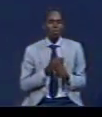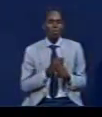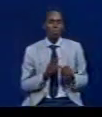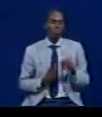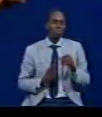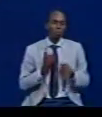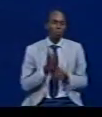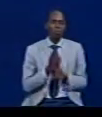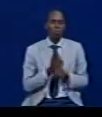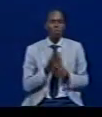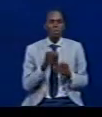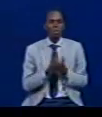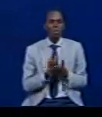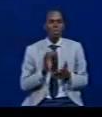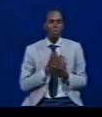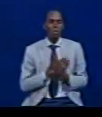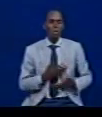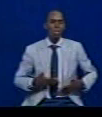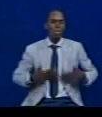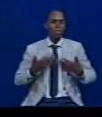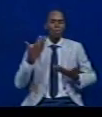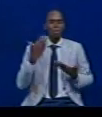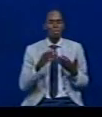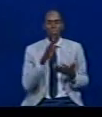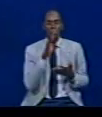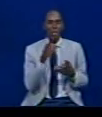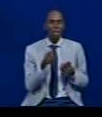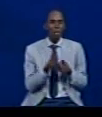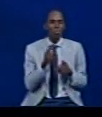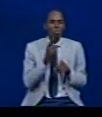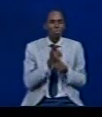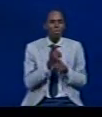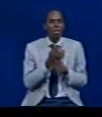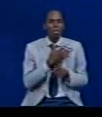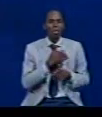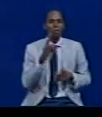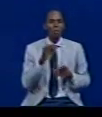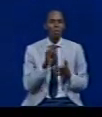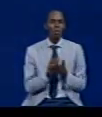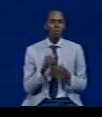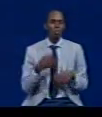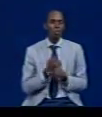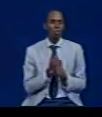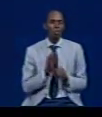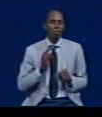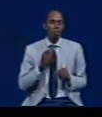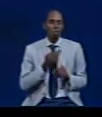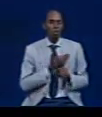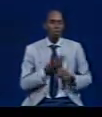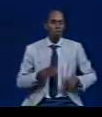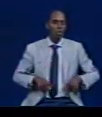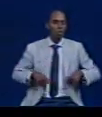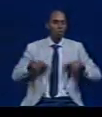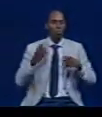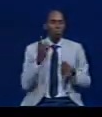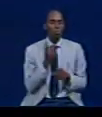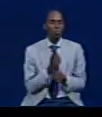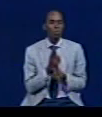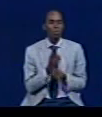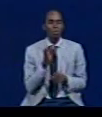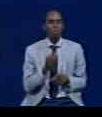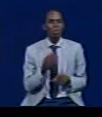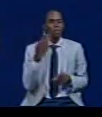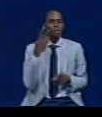will be as upright as the one that makes us upright. Look at verse 3. In verse 3, and